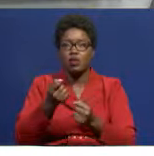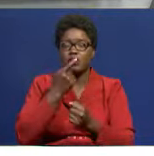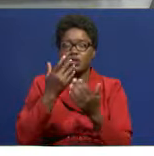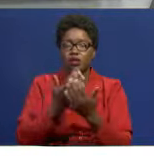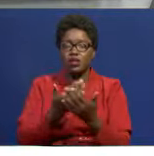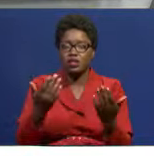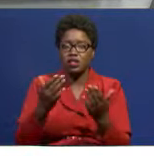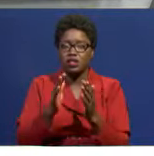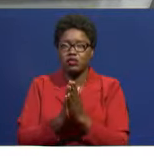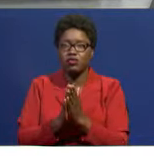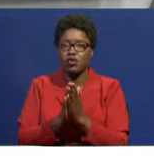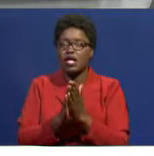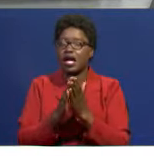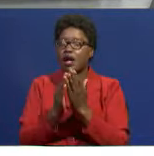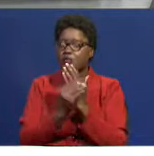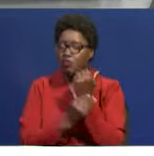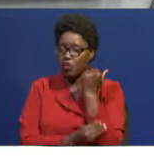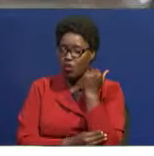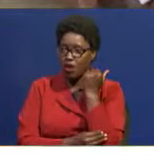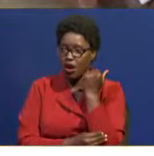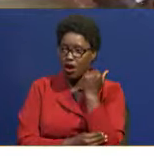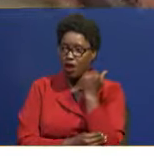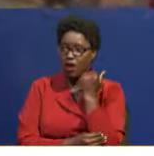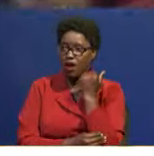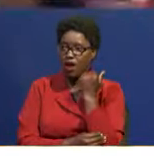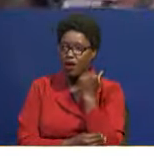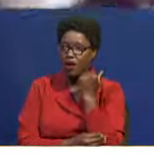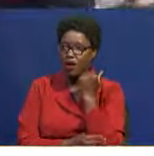equipment for the underprivileged.